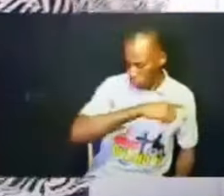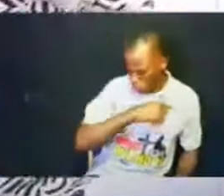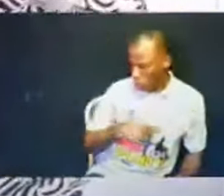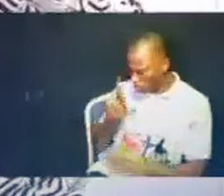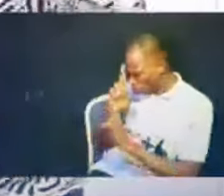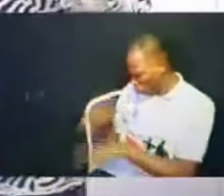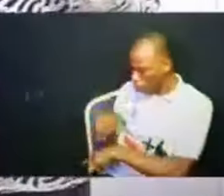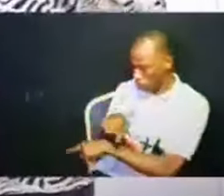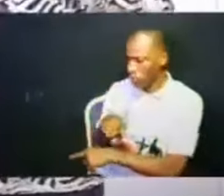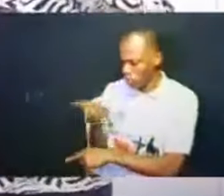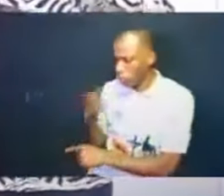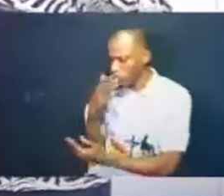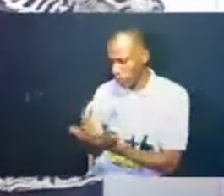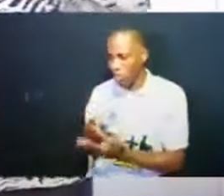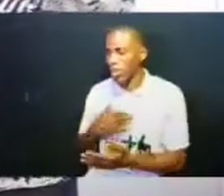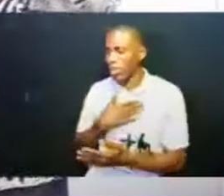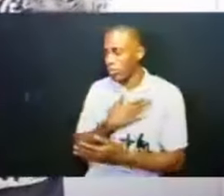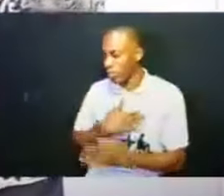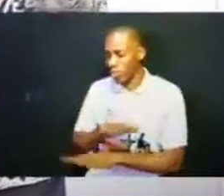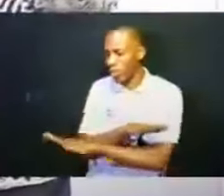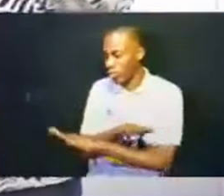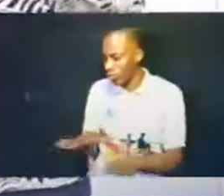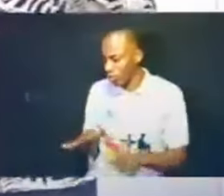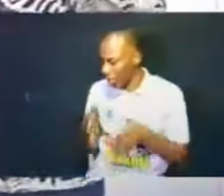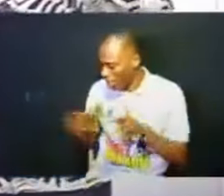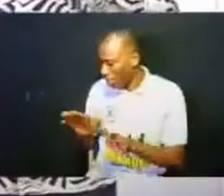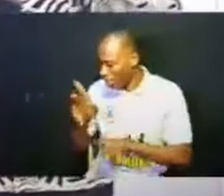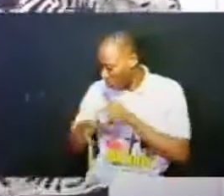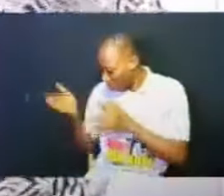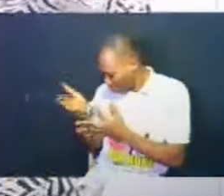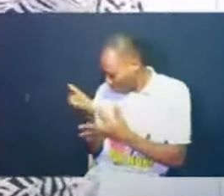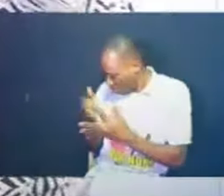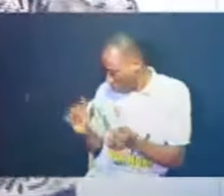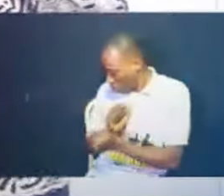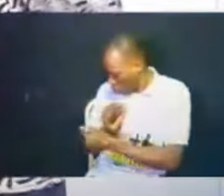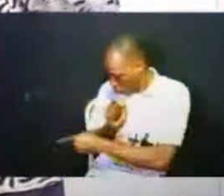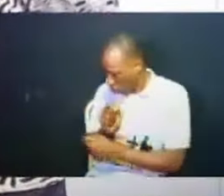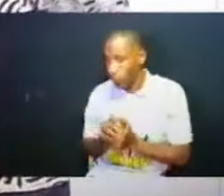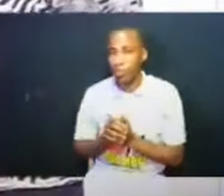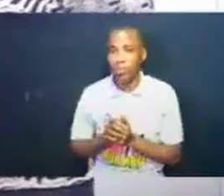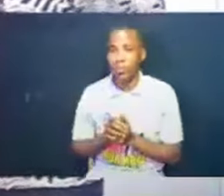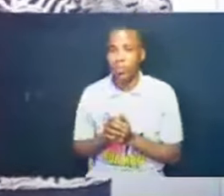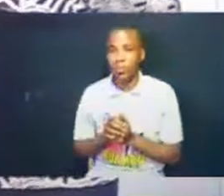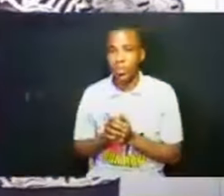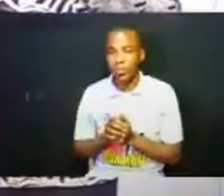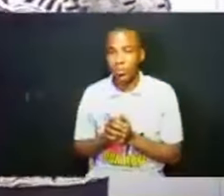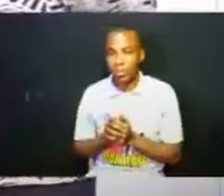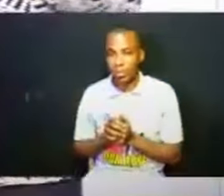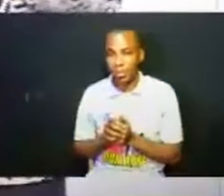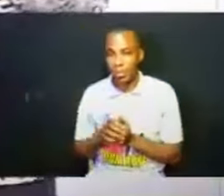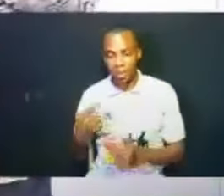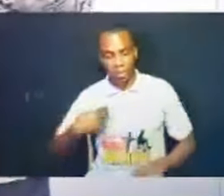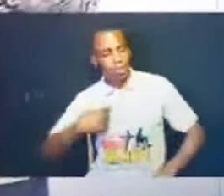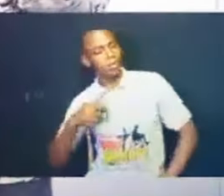ye nyina ye hwe wasu ya don't let them destroy your good heart me ma wo mu bia nse wa kuma pa no I was